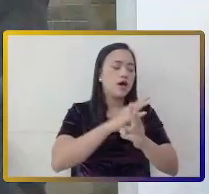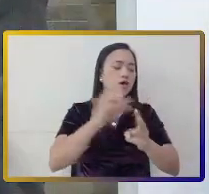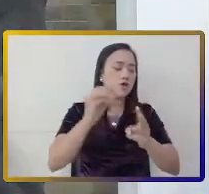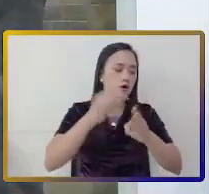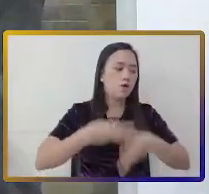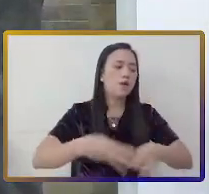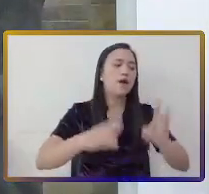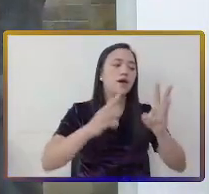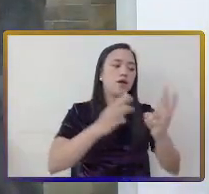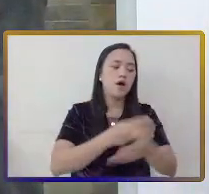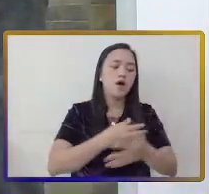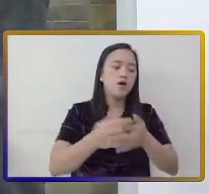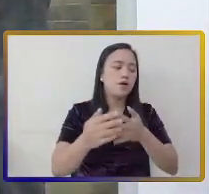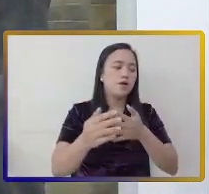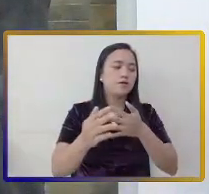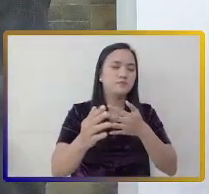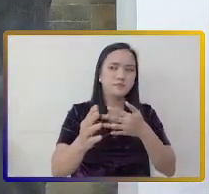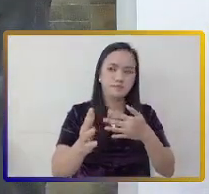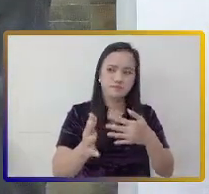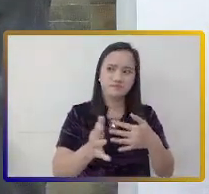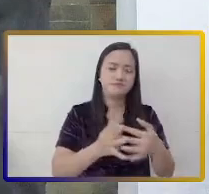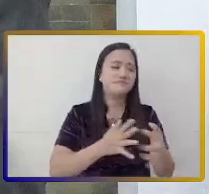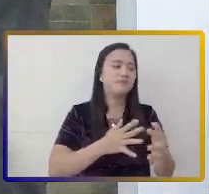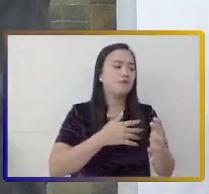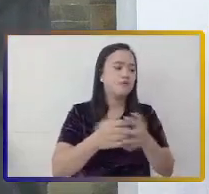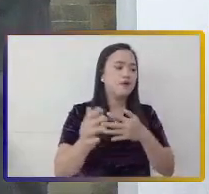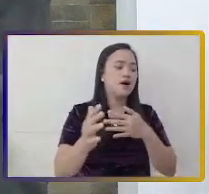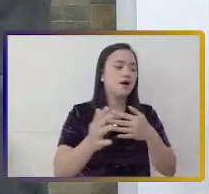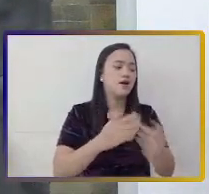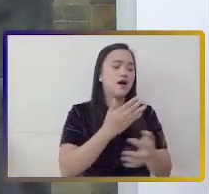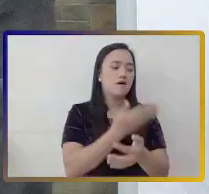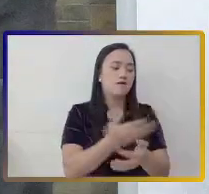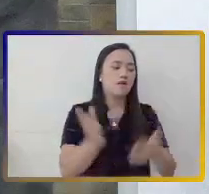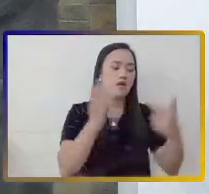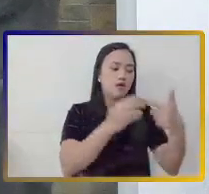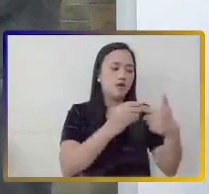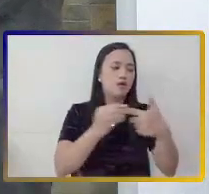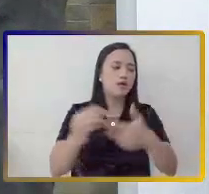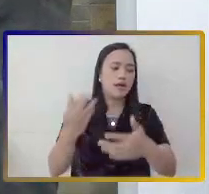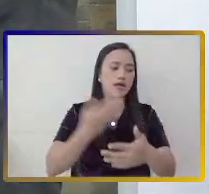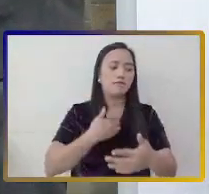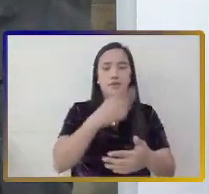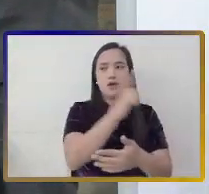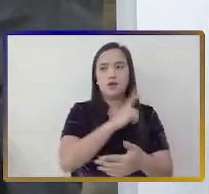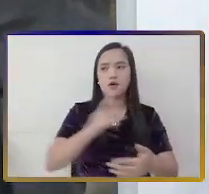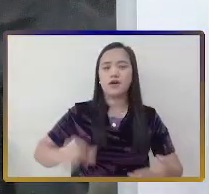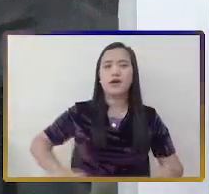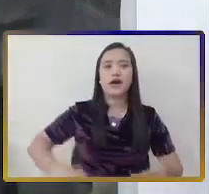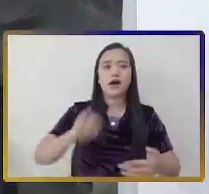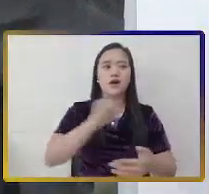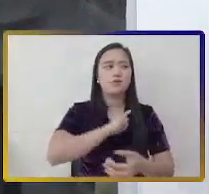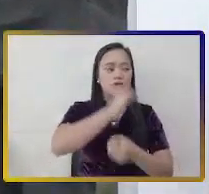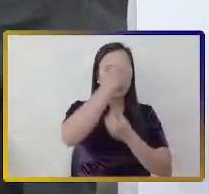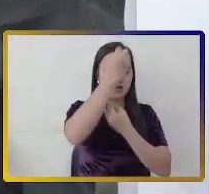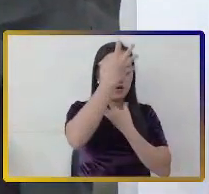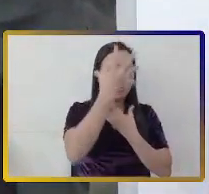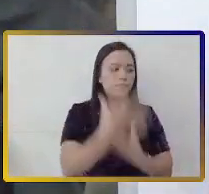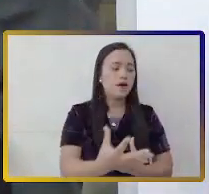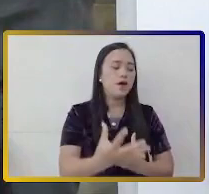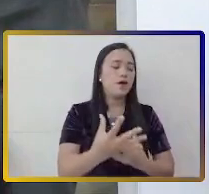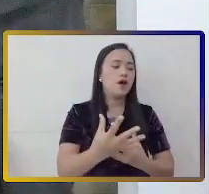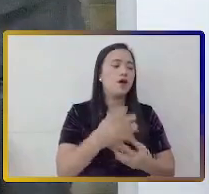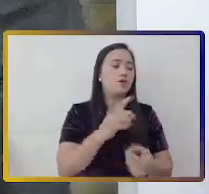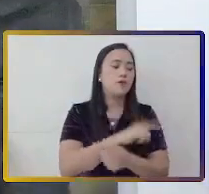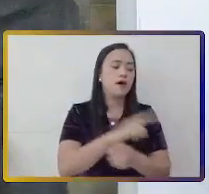and your way. Wherever you lead me, Lord, I will obey.